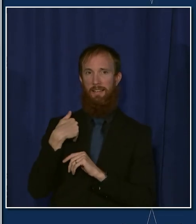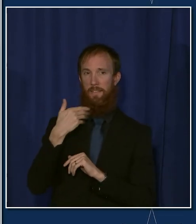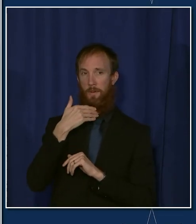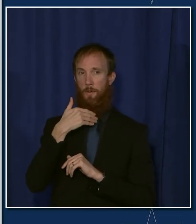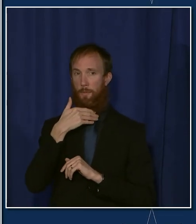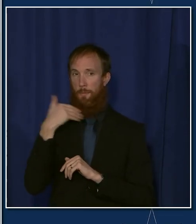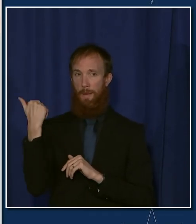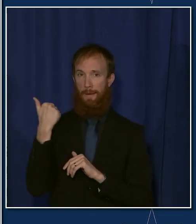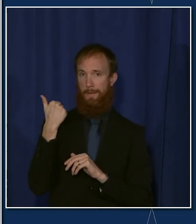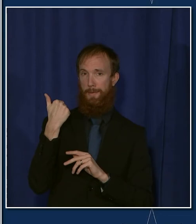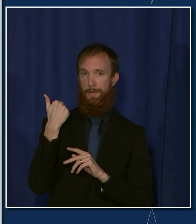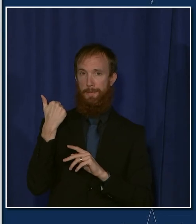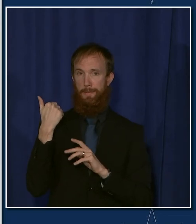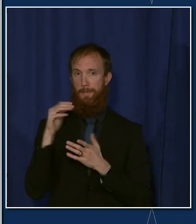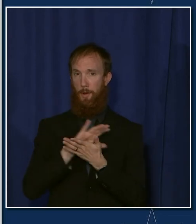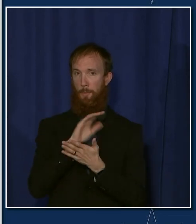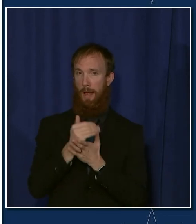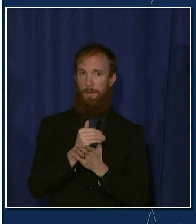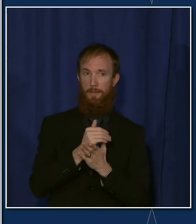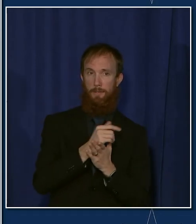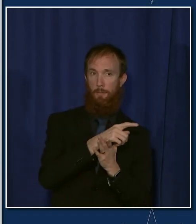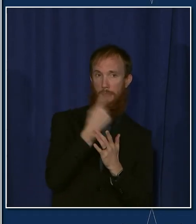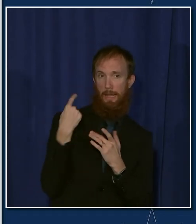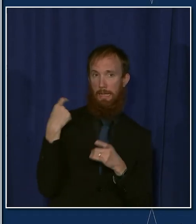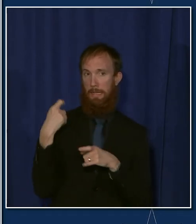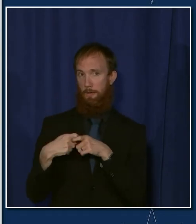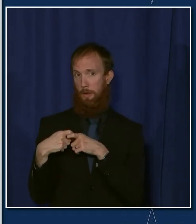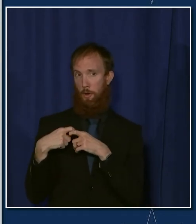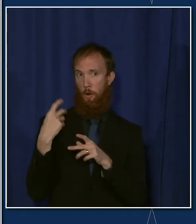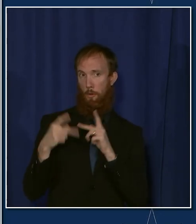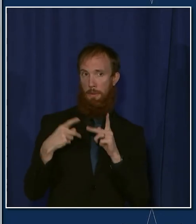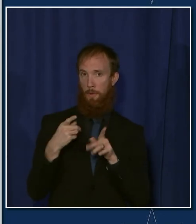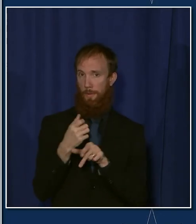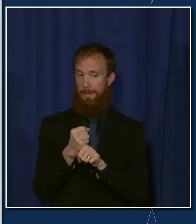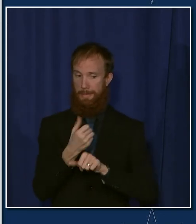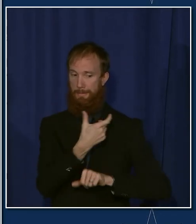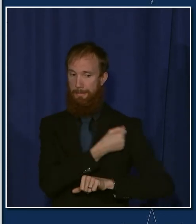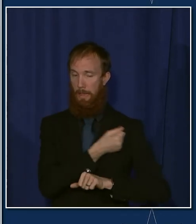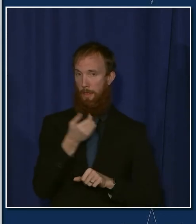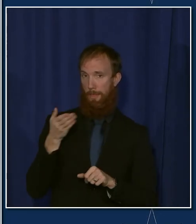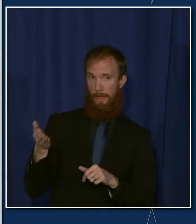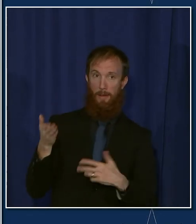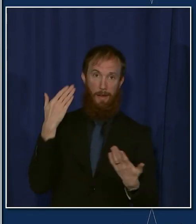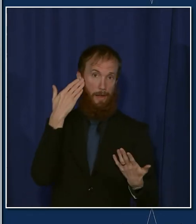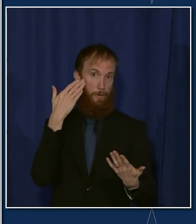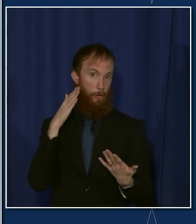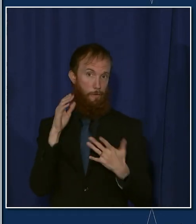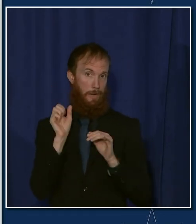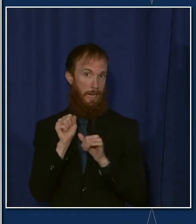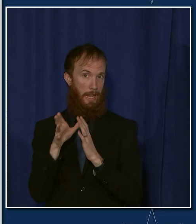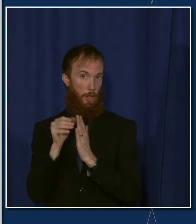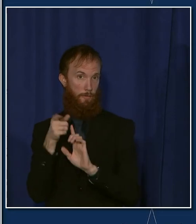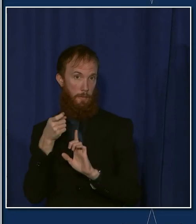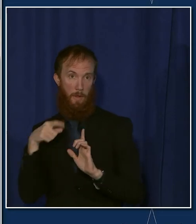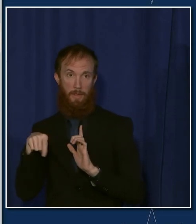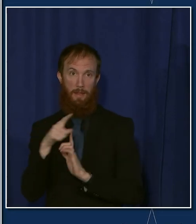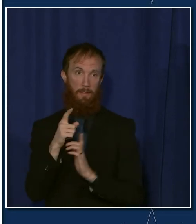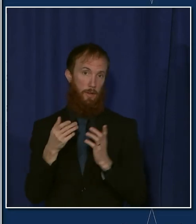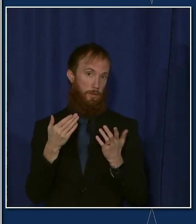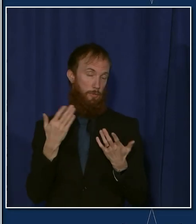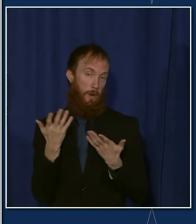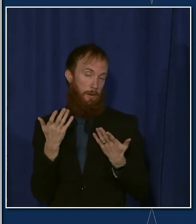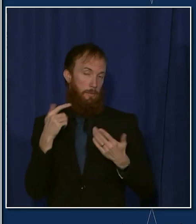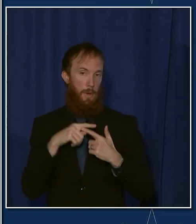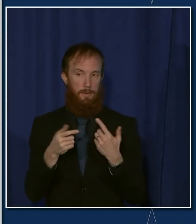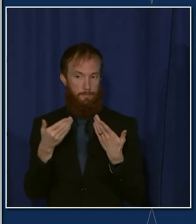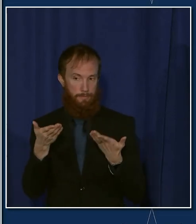Black people than Chicago does at this point. I don't know if there's anything to be learned from our peers on the West Coast.